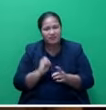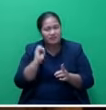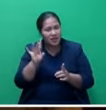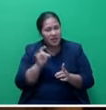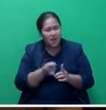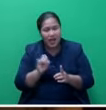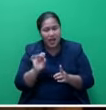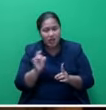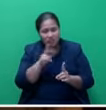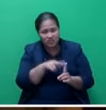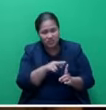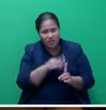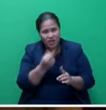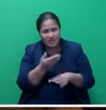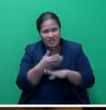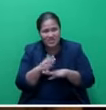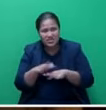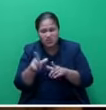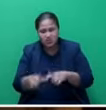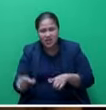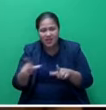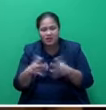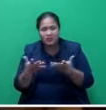has opened new analytical lab in Lambasa,